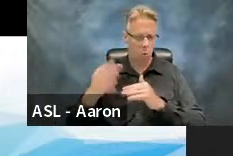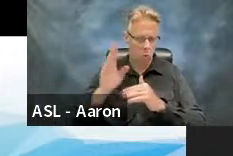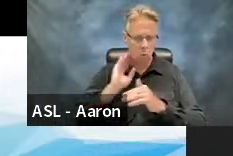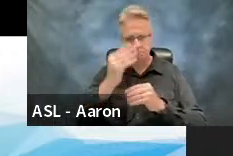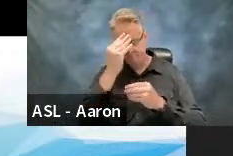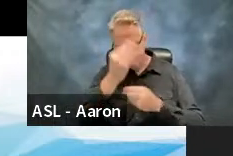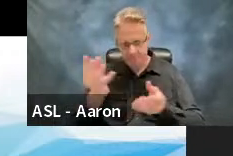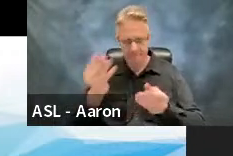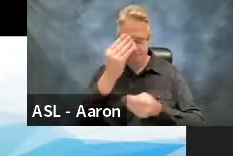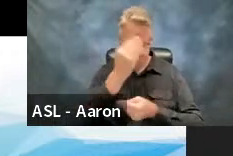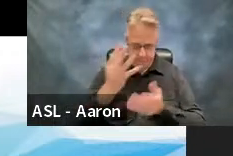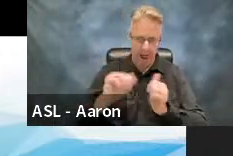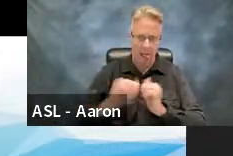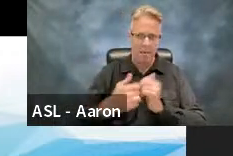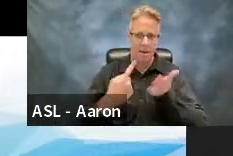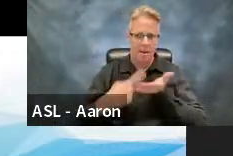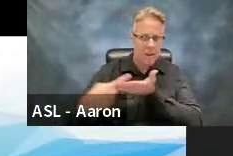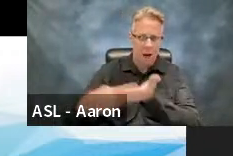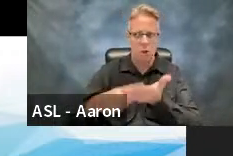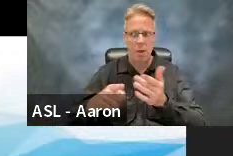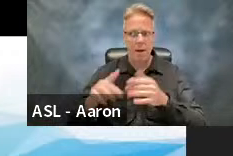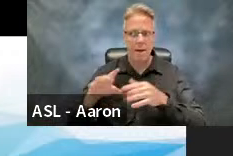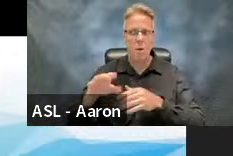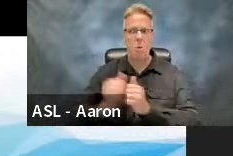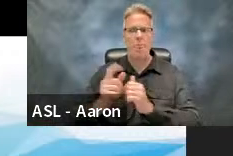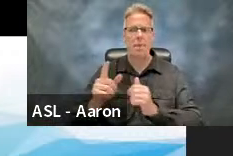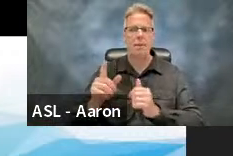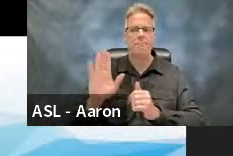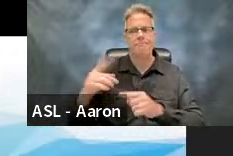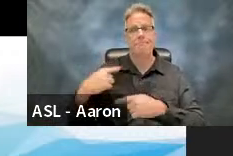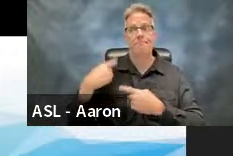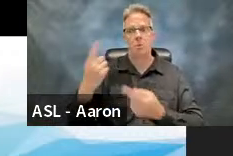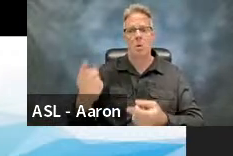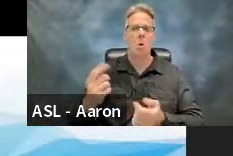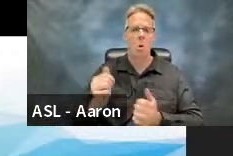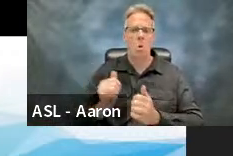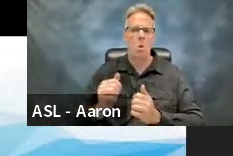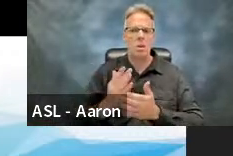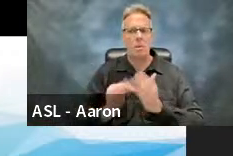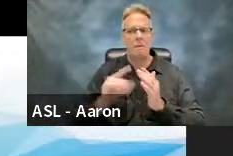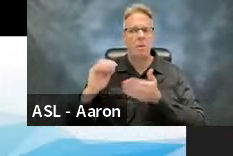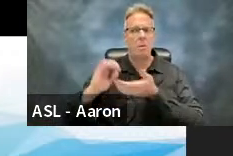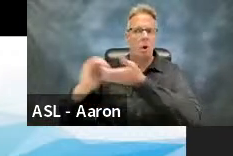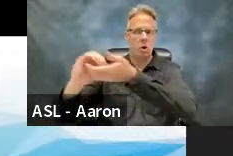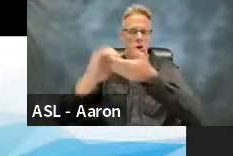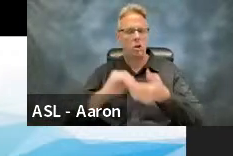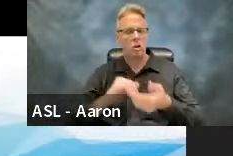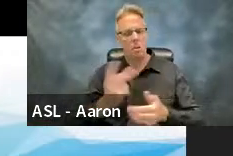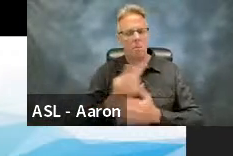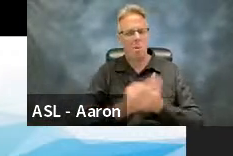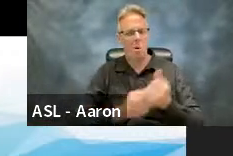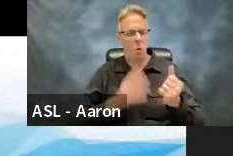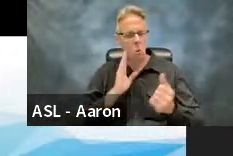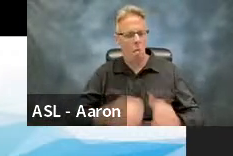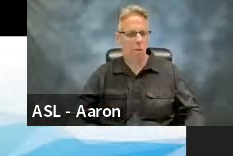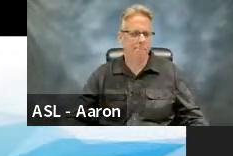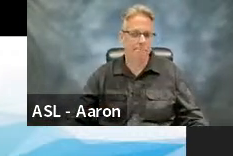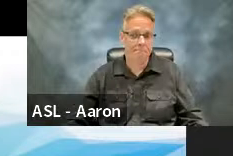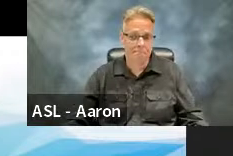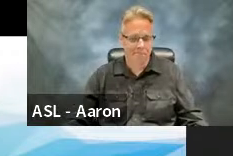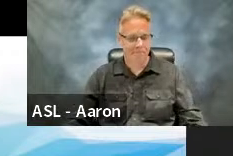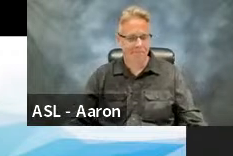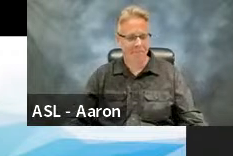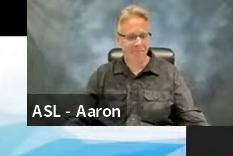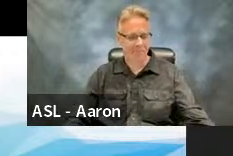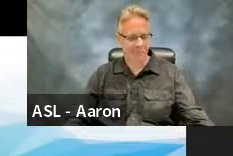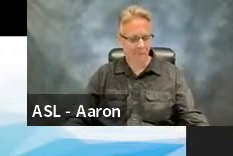report out how these discussions are happening with occurring with some of our partners. Happy to. Great. All